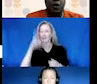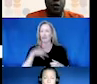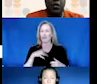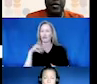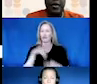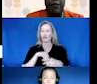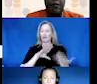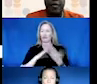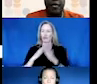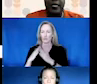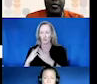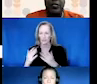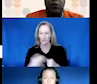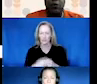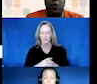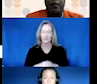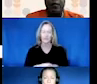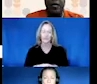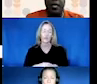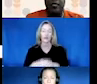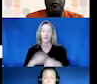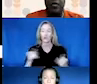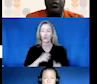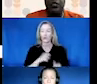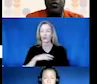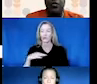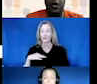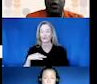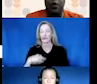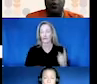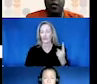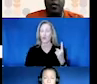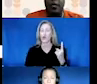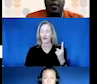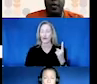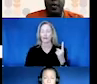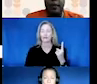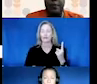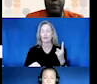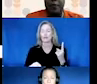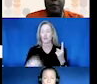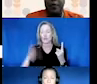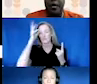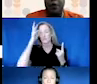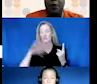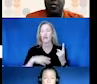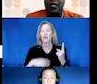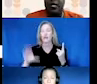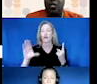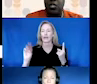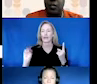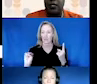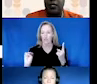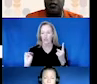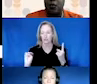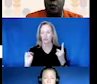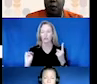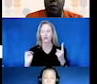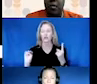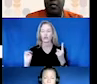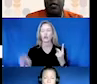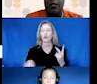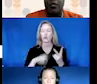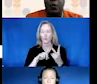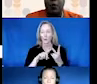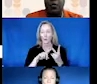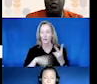Our current staff is one male case manager, one that works in our jail system, one